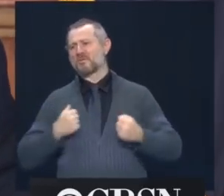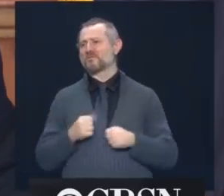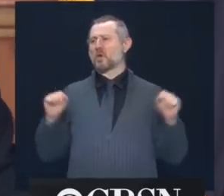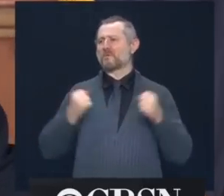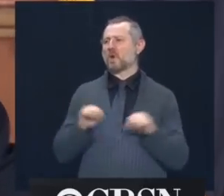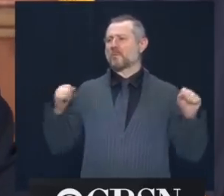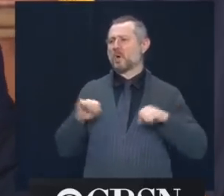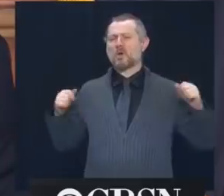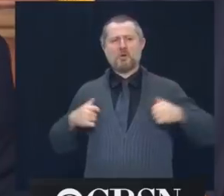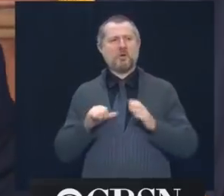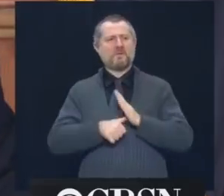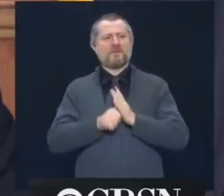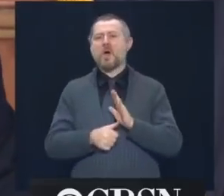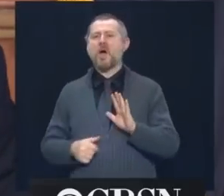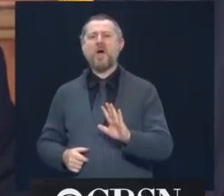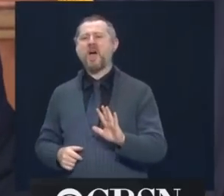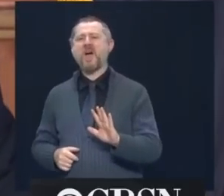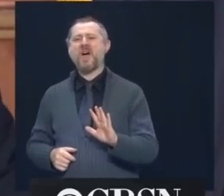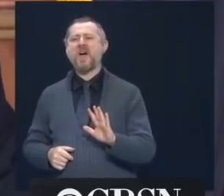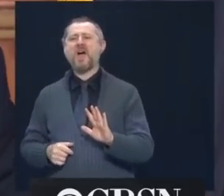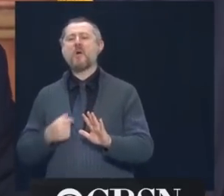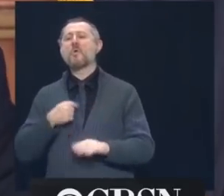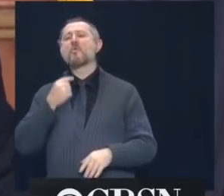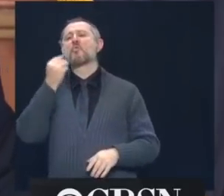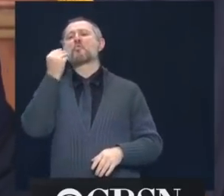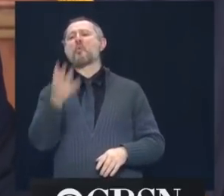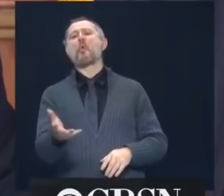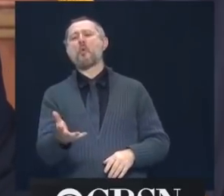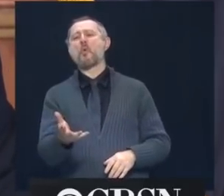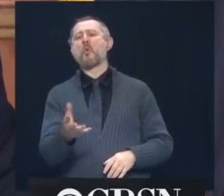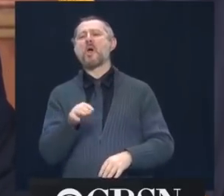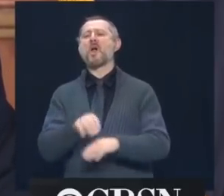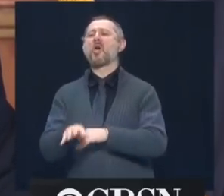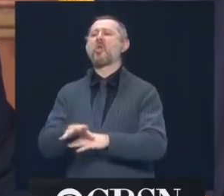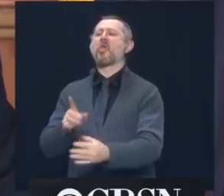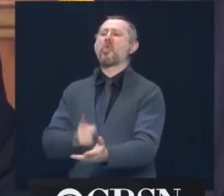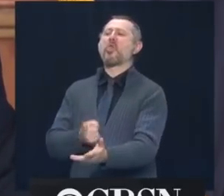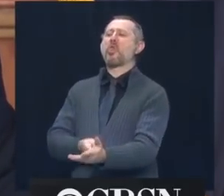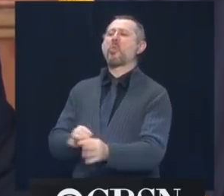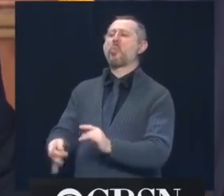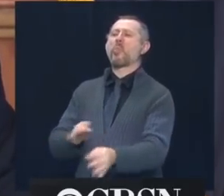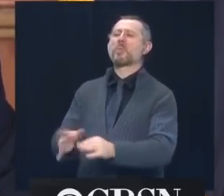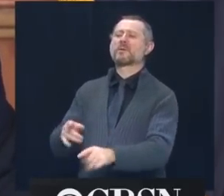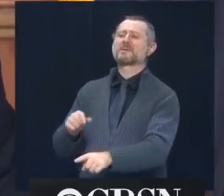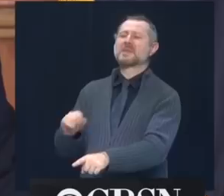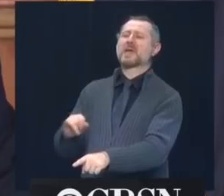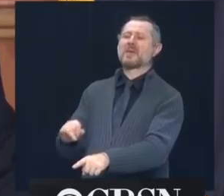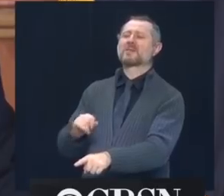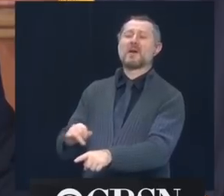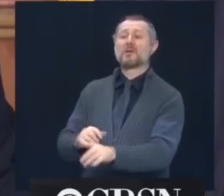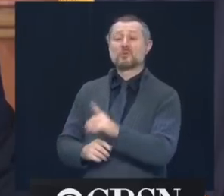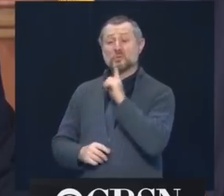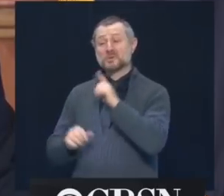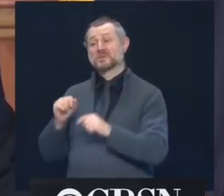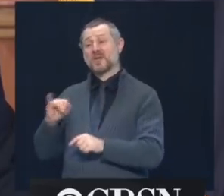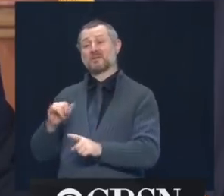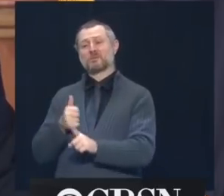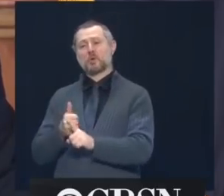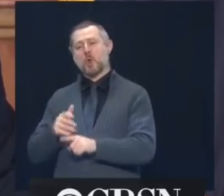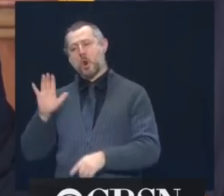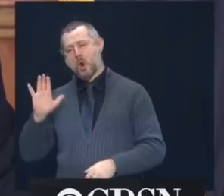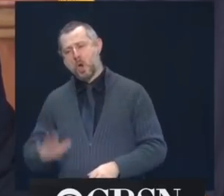their advice has done for Staten Island, okay? Staten Island went from the lowest death